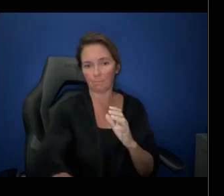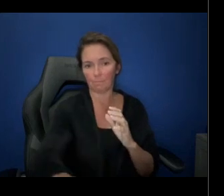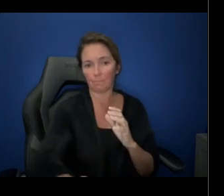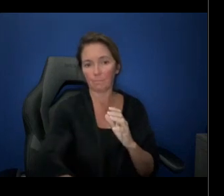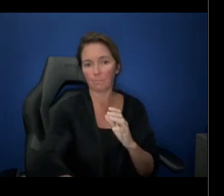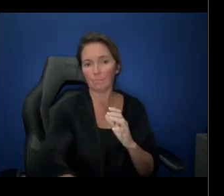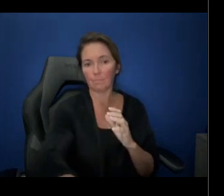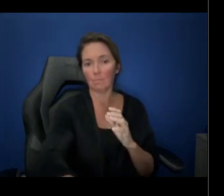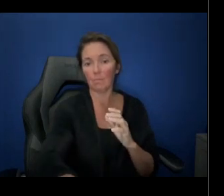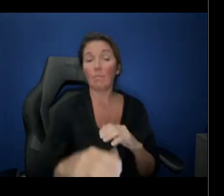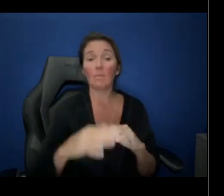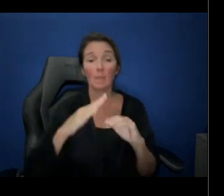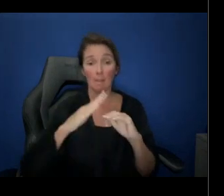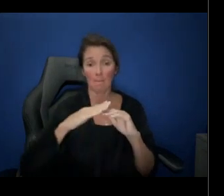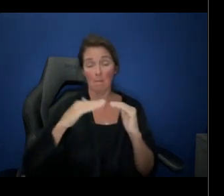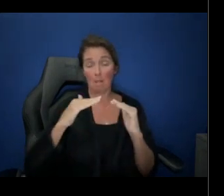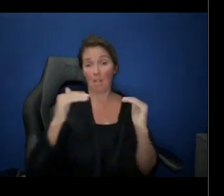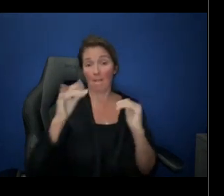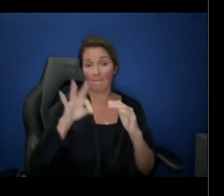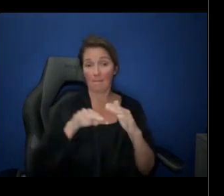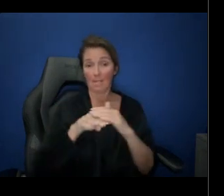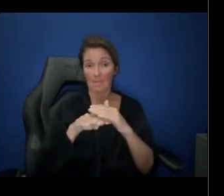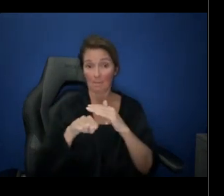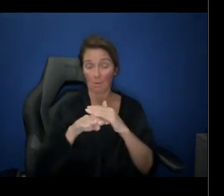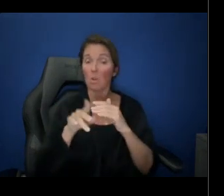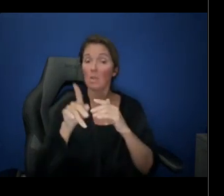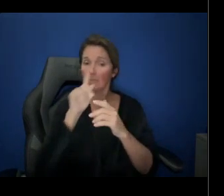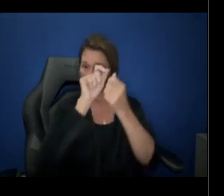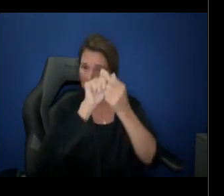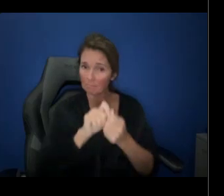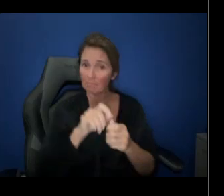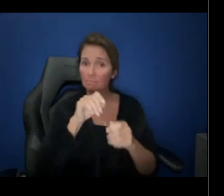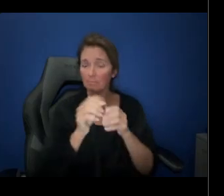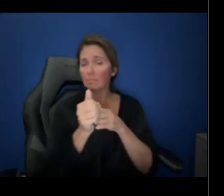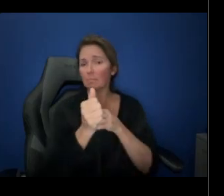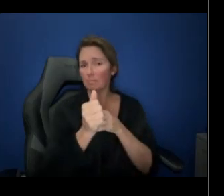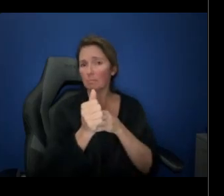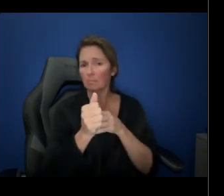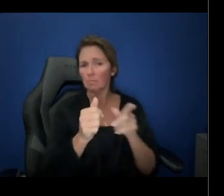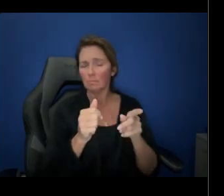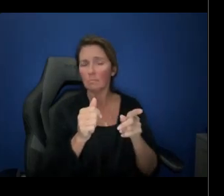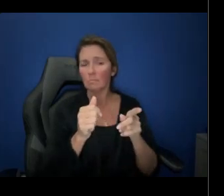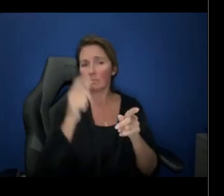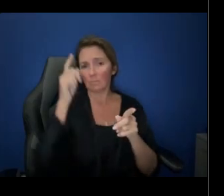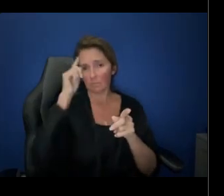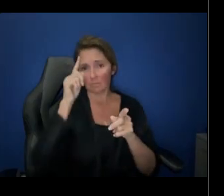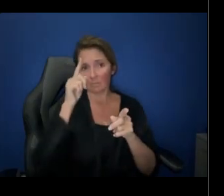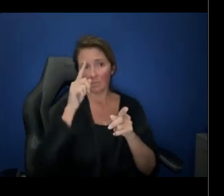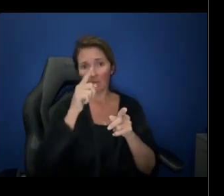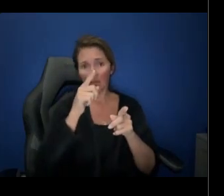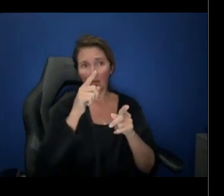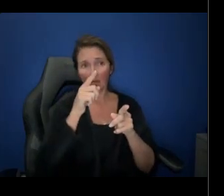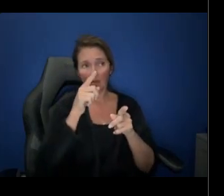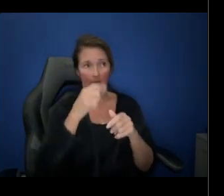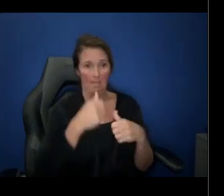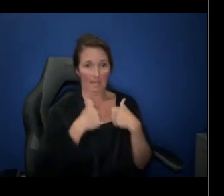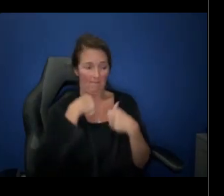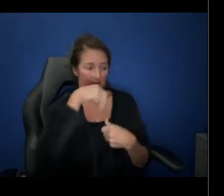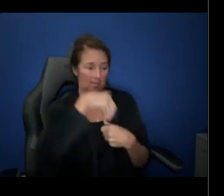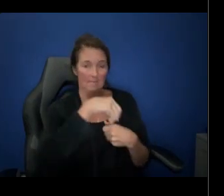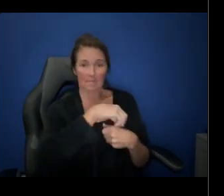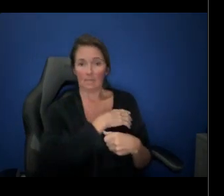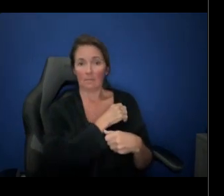While minimal levels of accessibility are specified in the guidelines for dwelling interiors, and